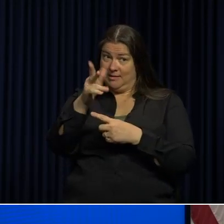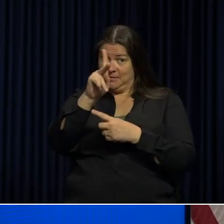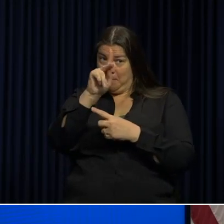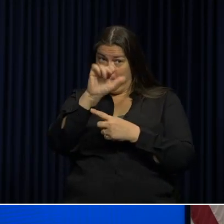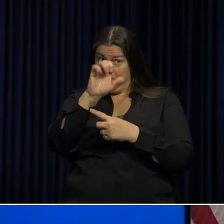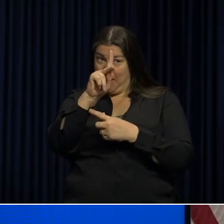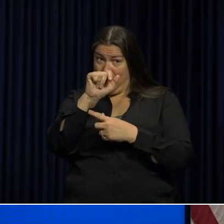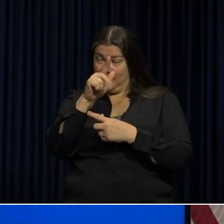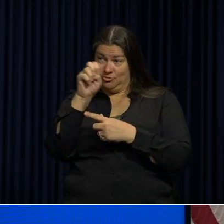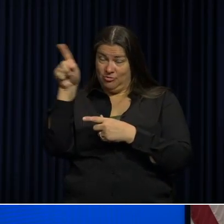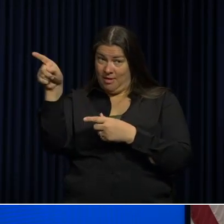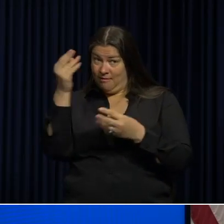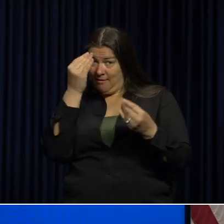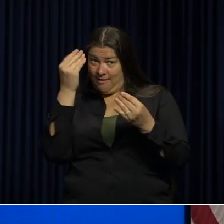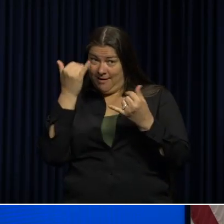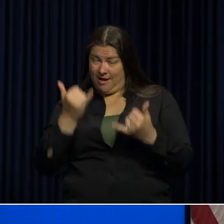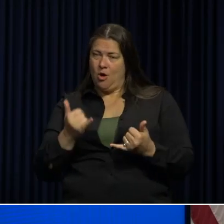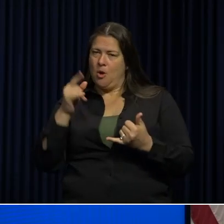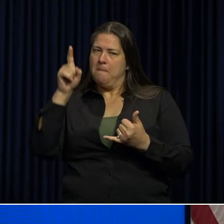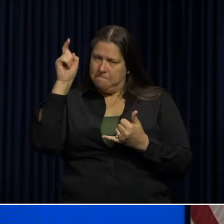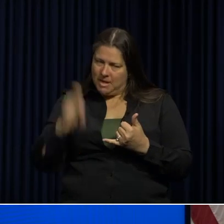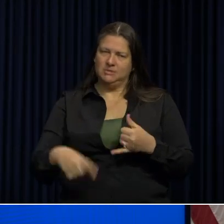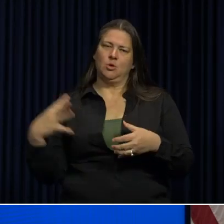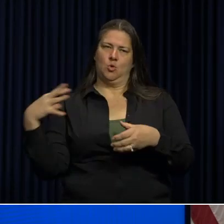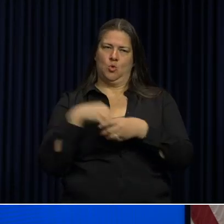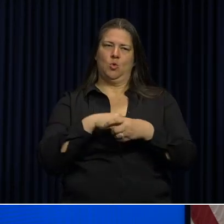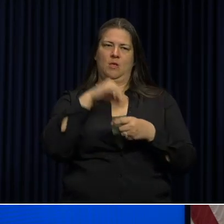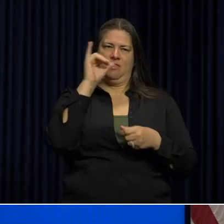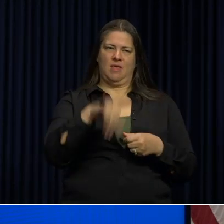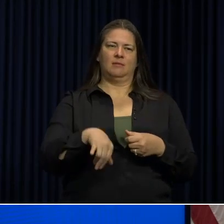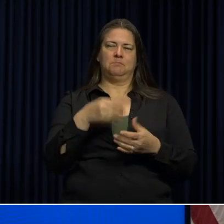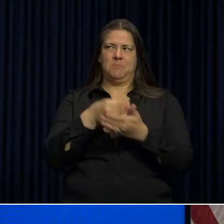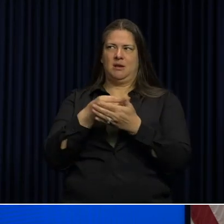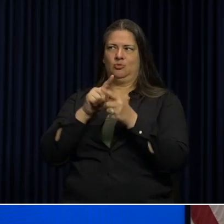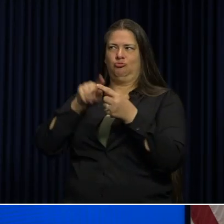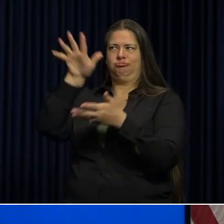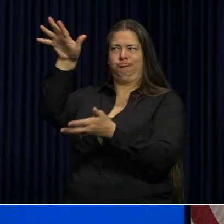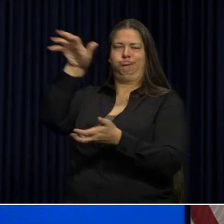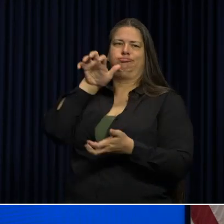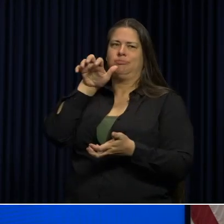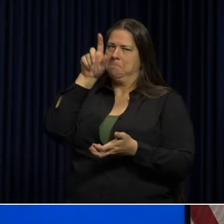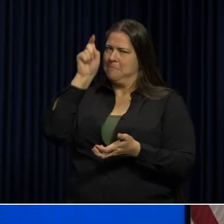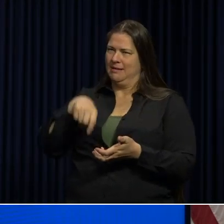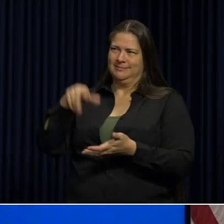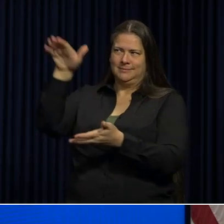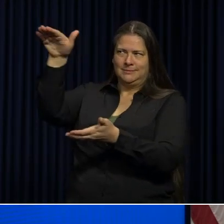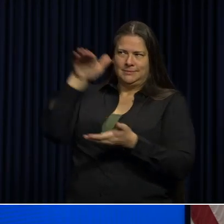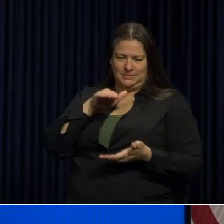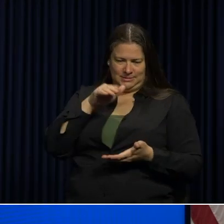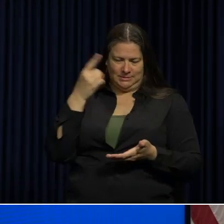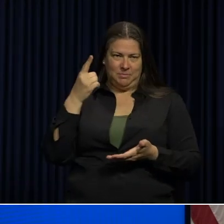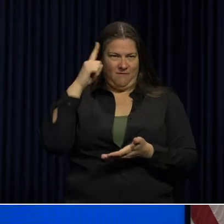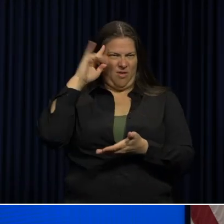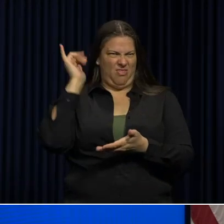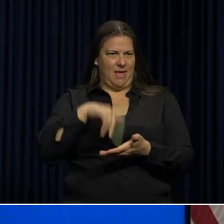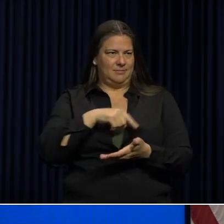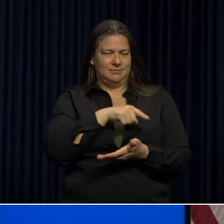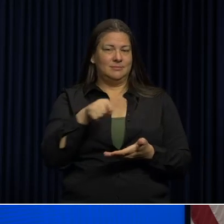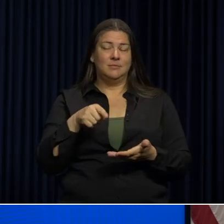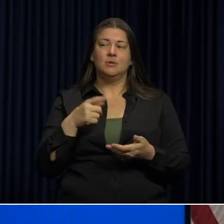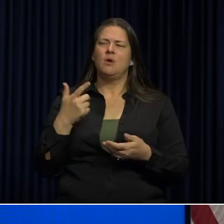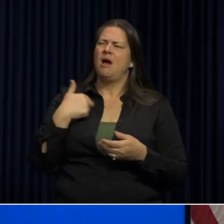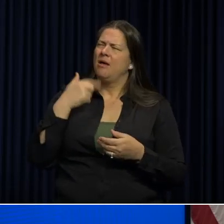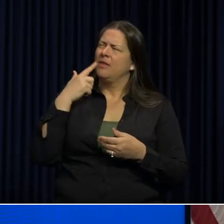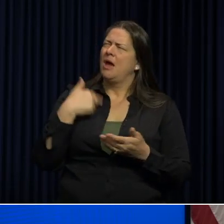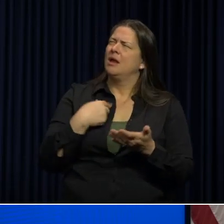that relief. We've communicated with the senator's office. The last time I talked to him about this,